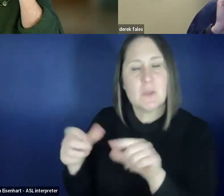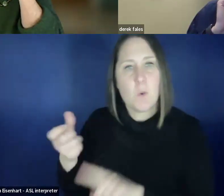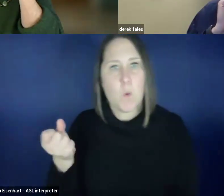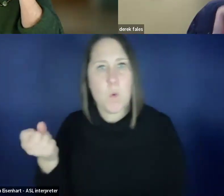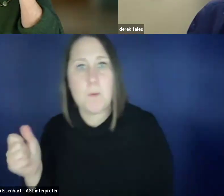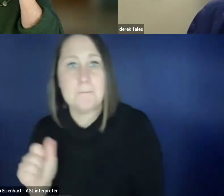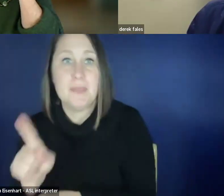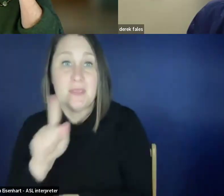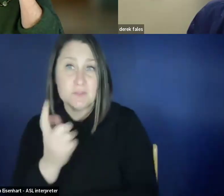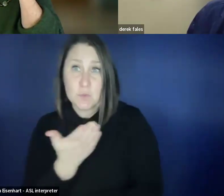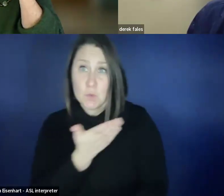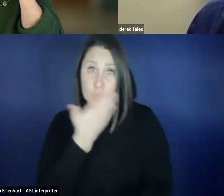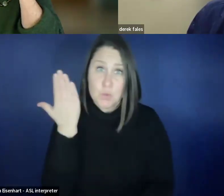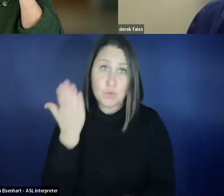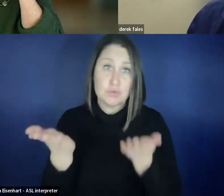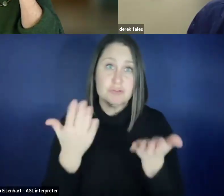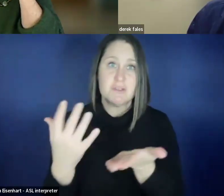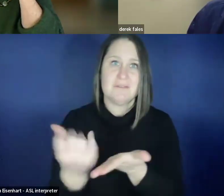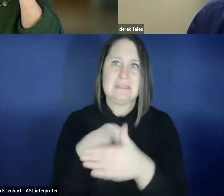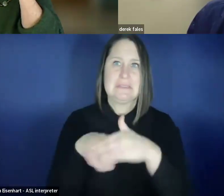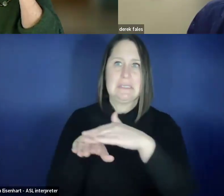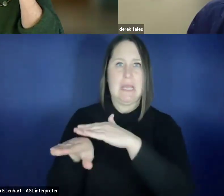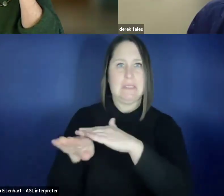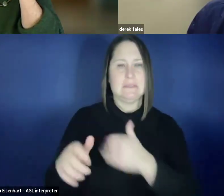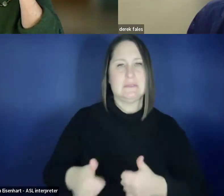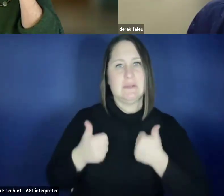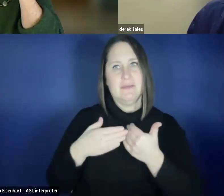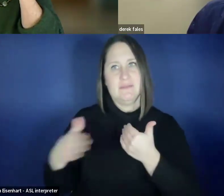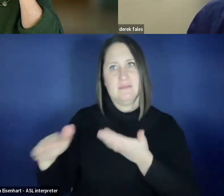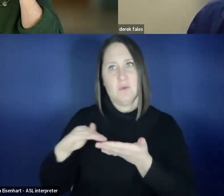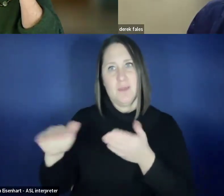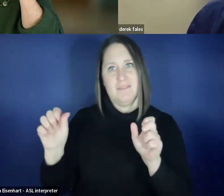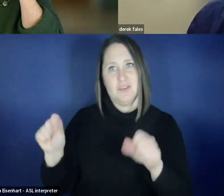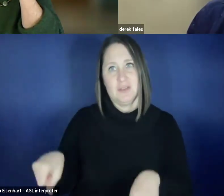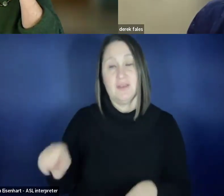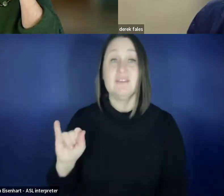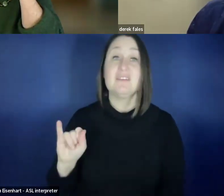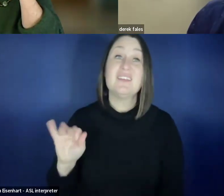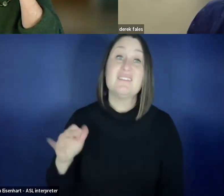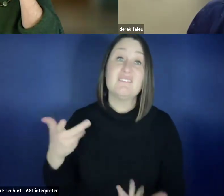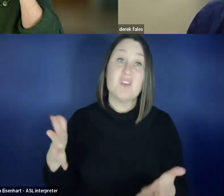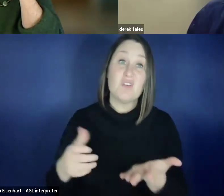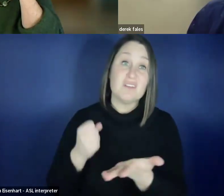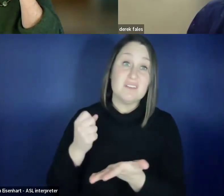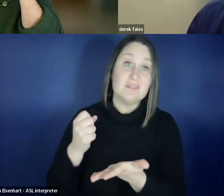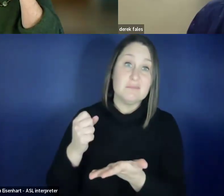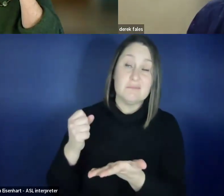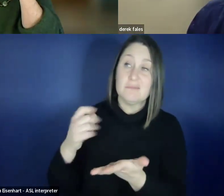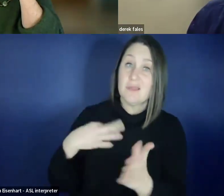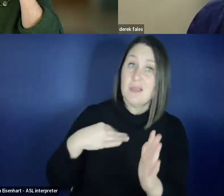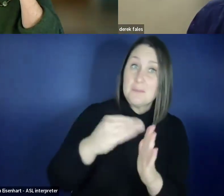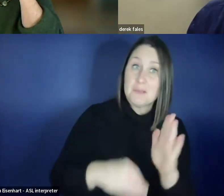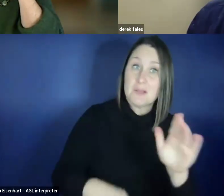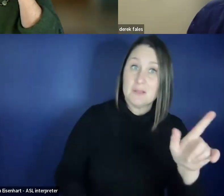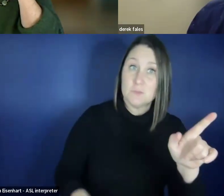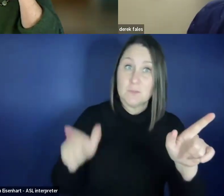people who do have no services can access the lifespan waiver. And if you have already applied for 21 or 29 and